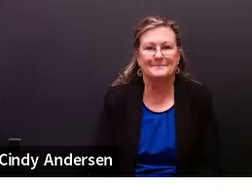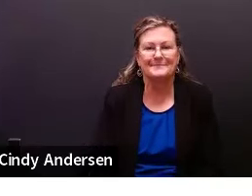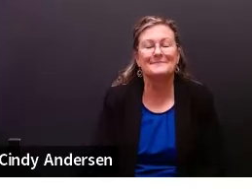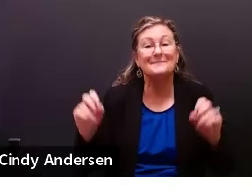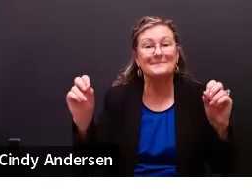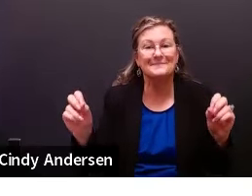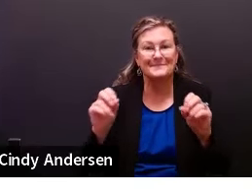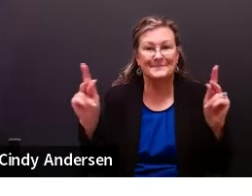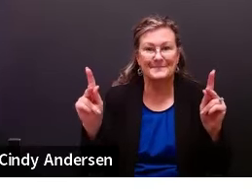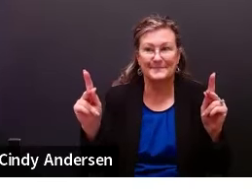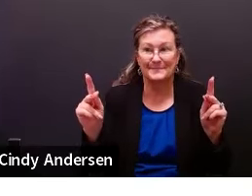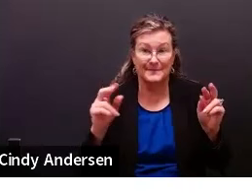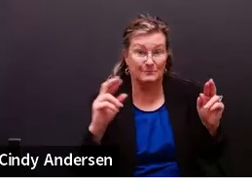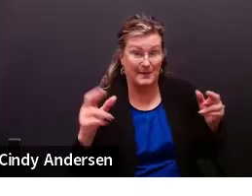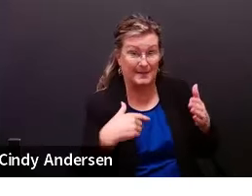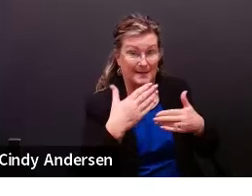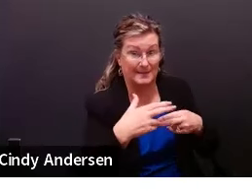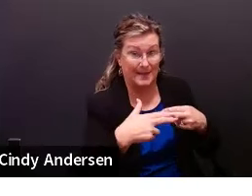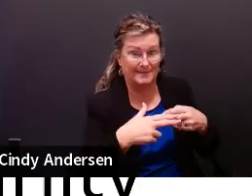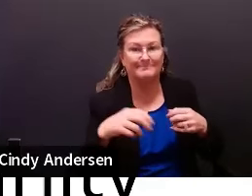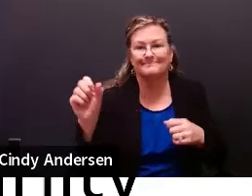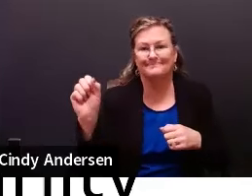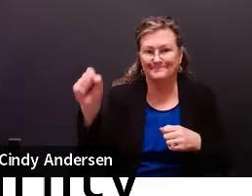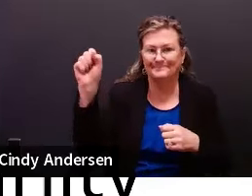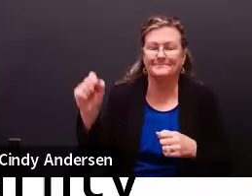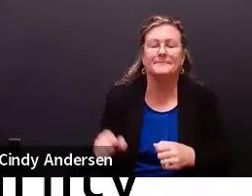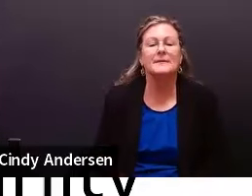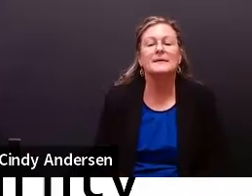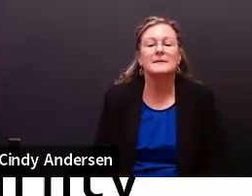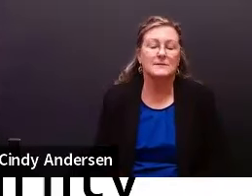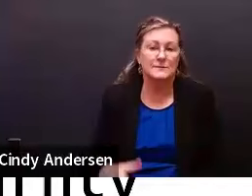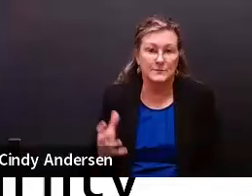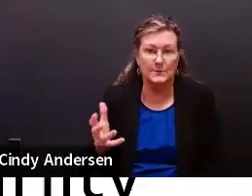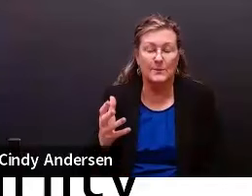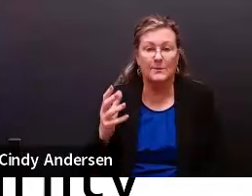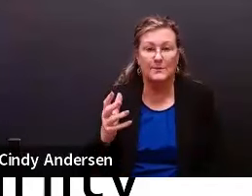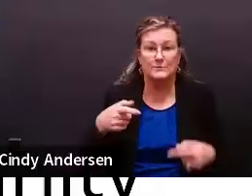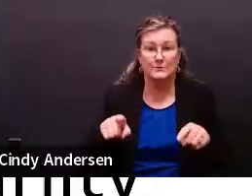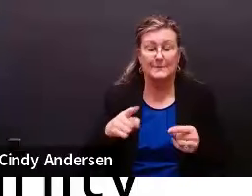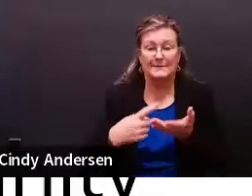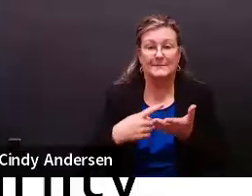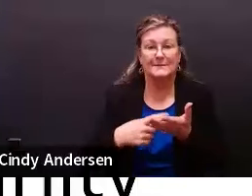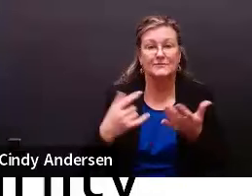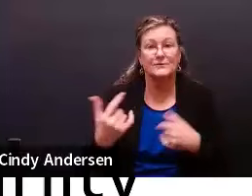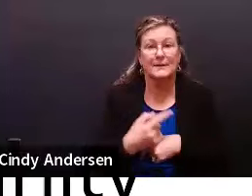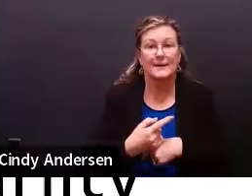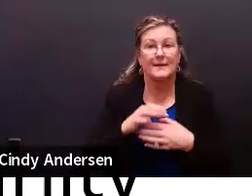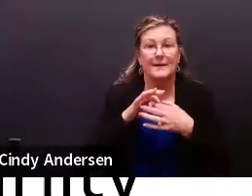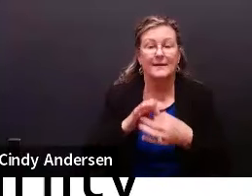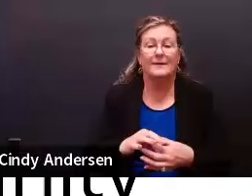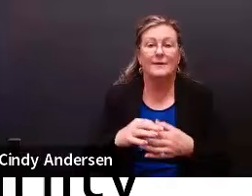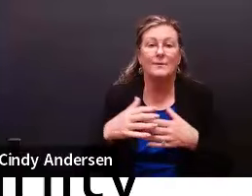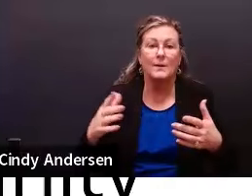Okay, Ready to yeah, go to the next next slide? Okay. slide. So just in our discussion about what